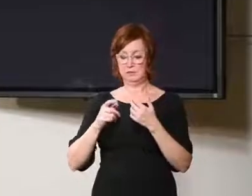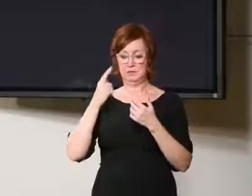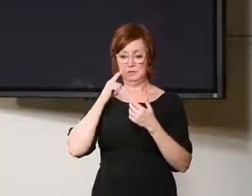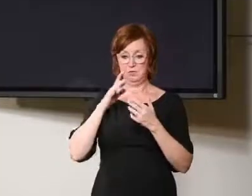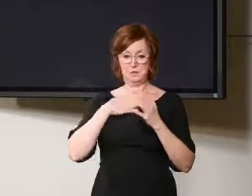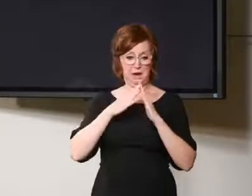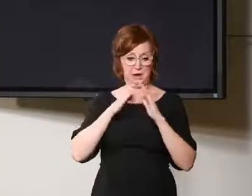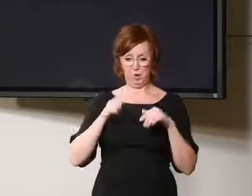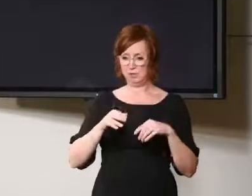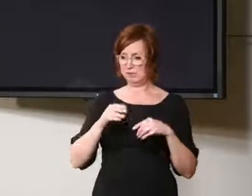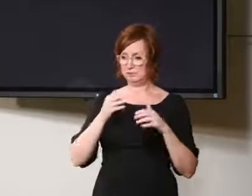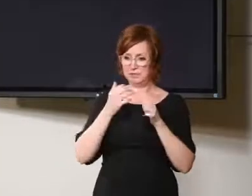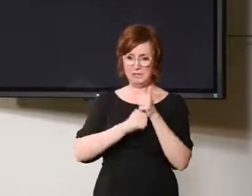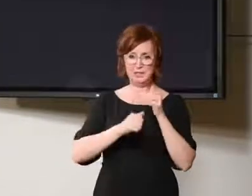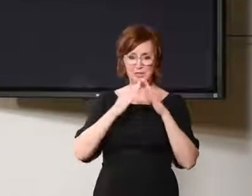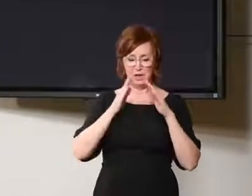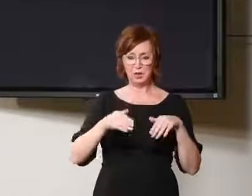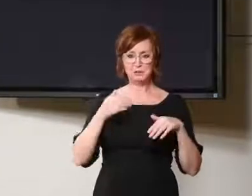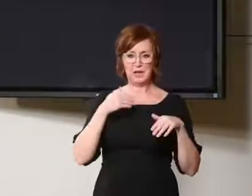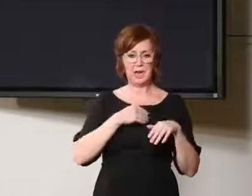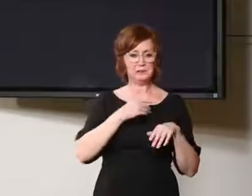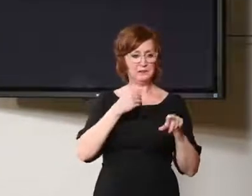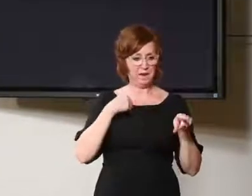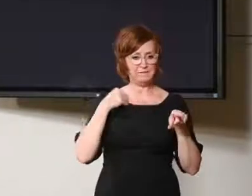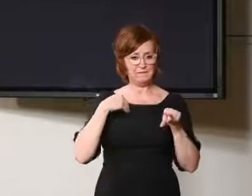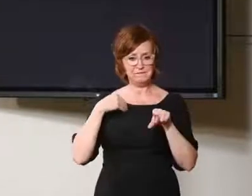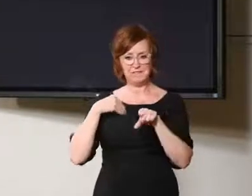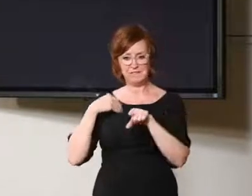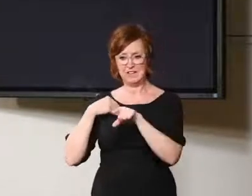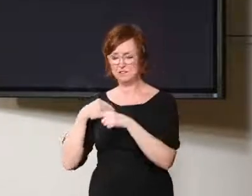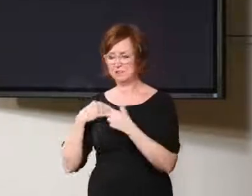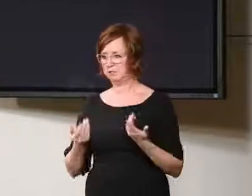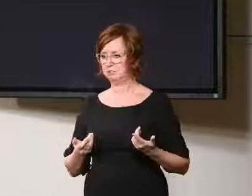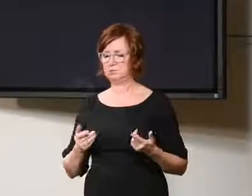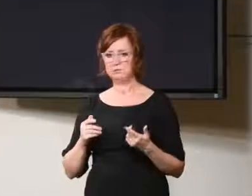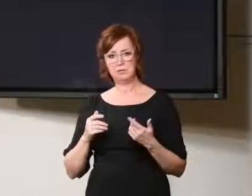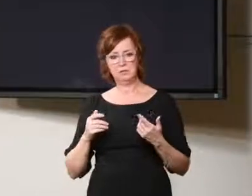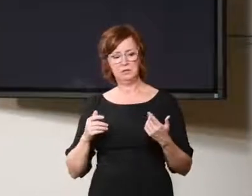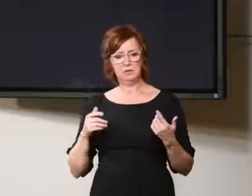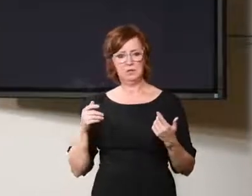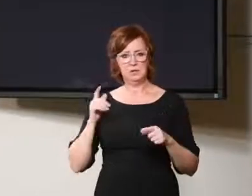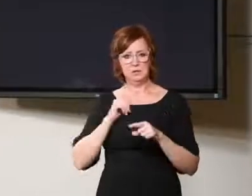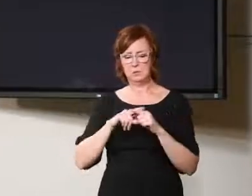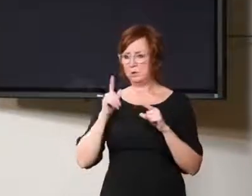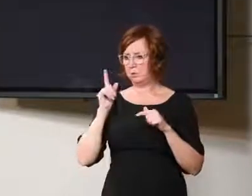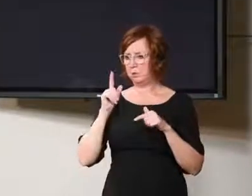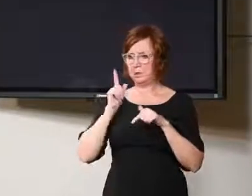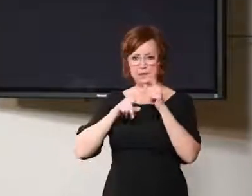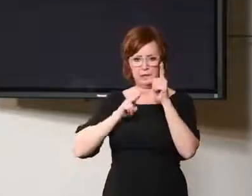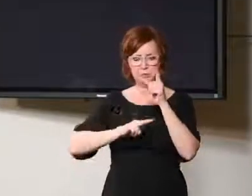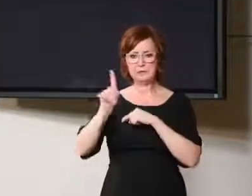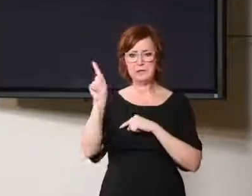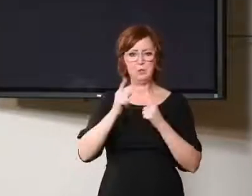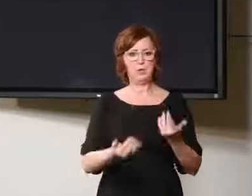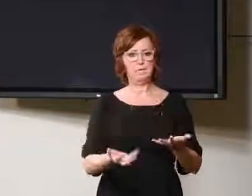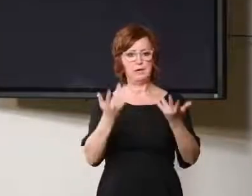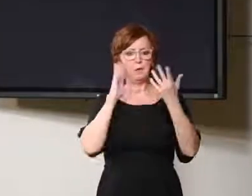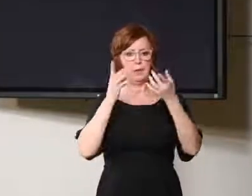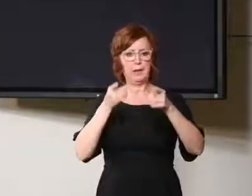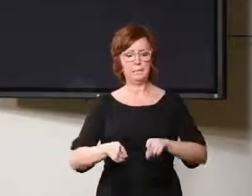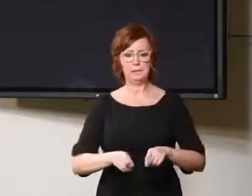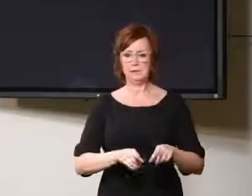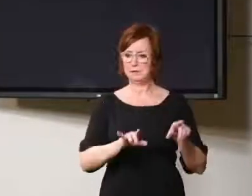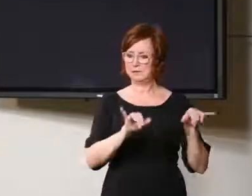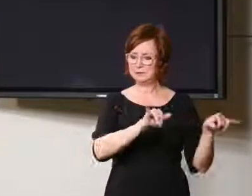with COVID-19. We cannot rely on which communities may have a case today to dictate our actions or lack of action in